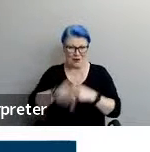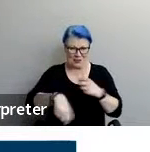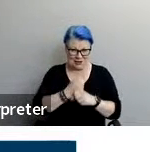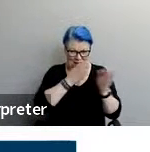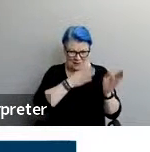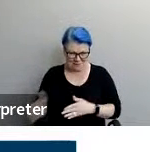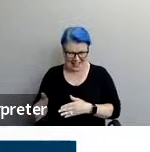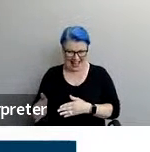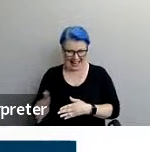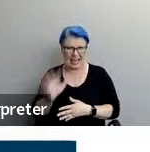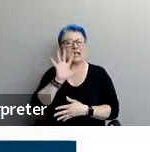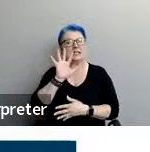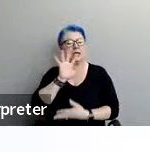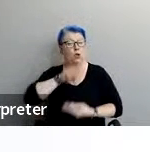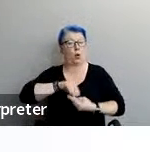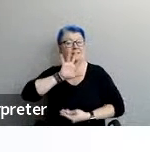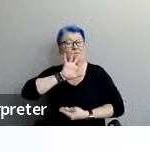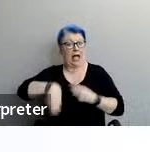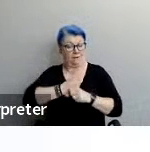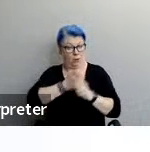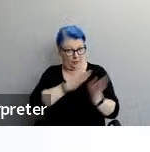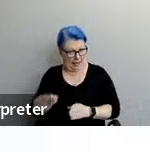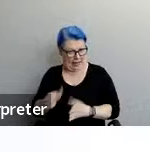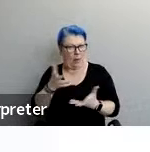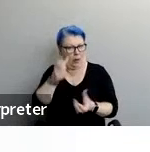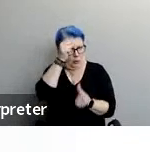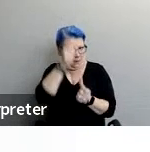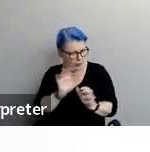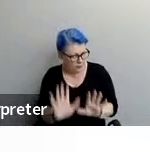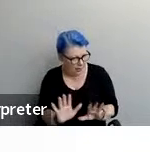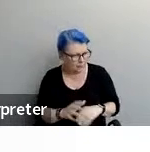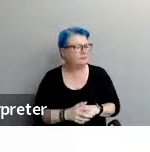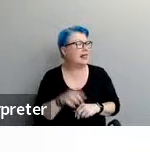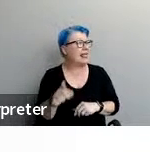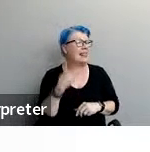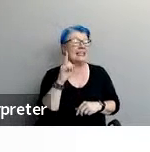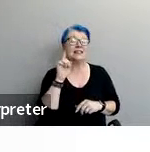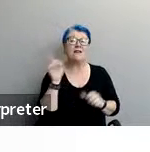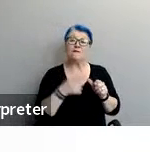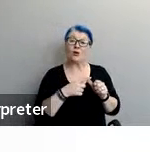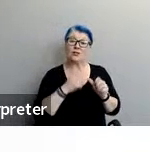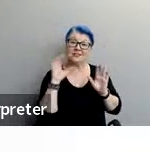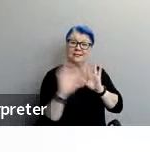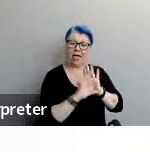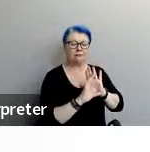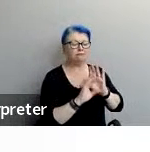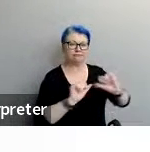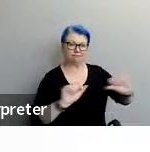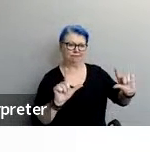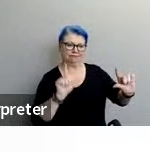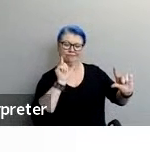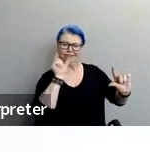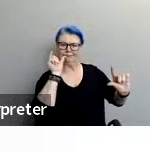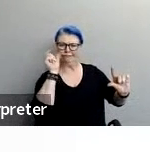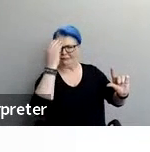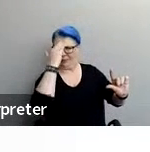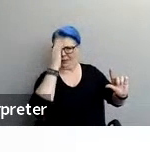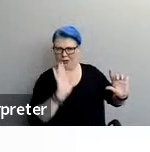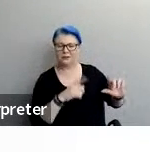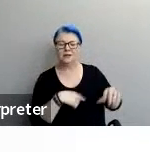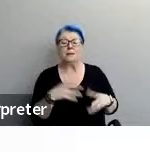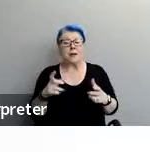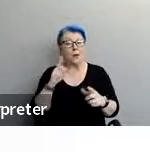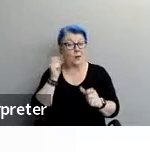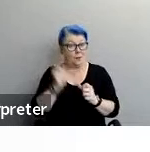so just want you to keep that in mind. This next slide is very familiar to you, but then again, just a reminder of the difference between